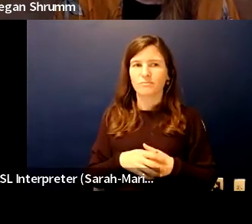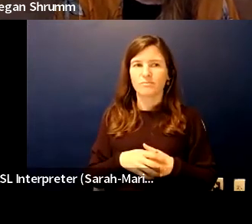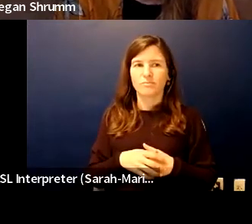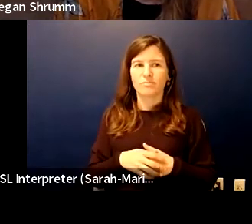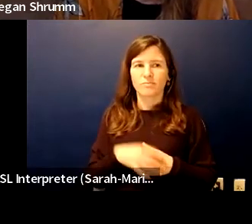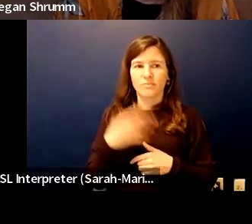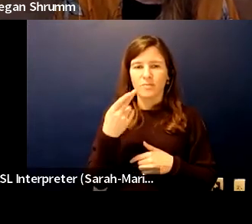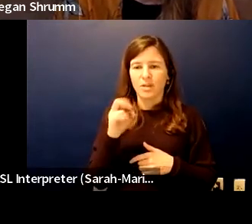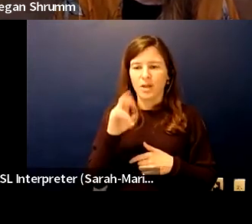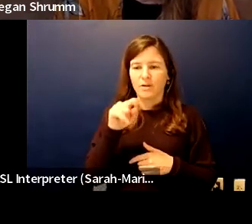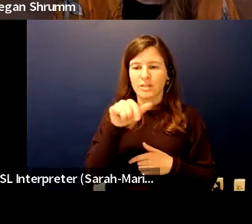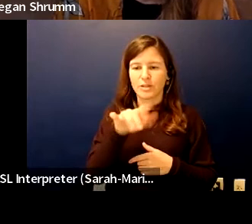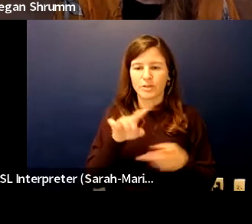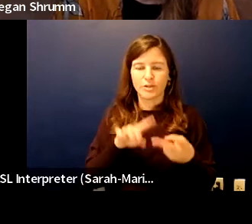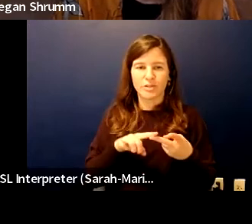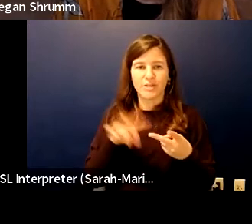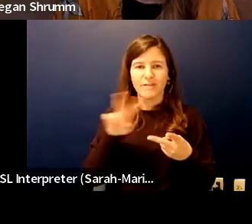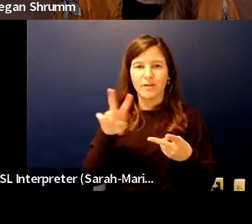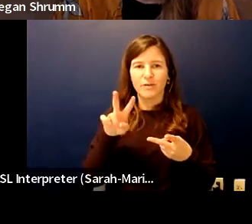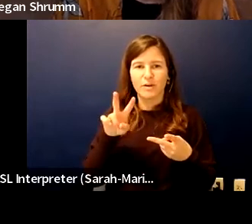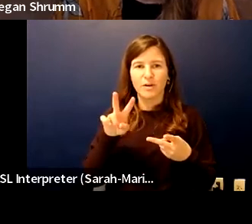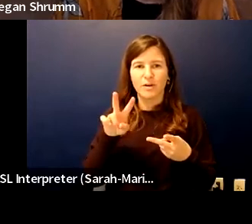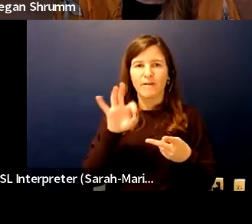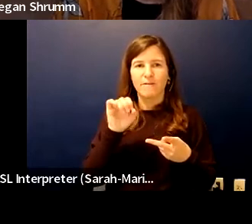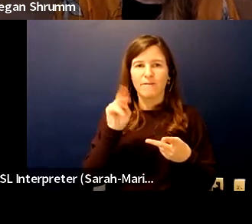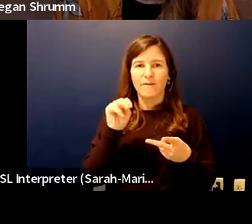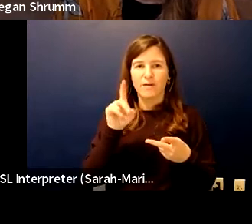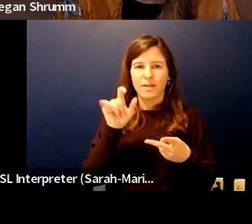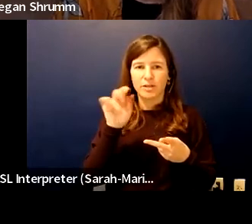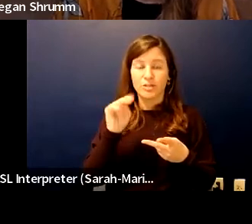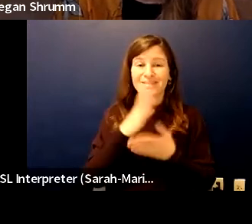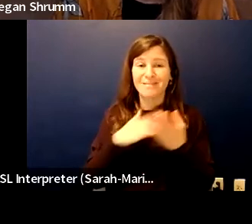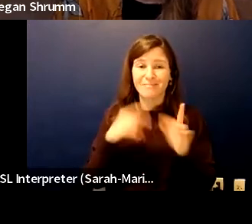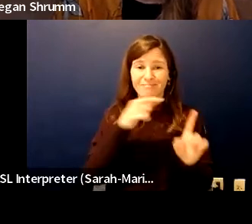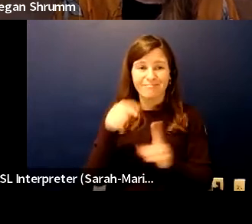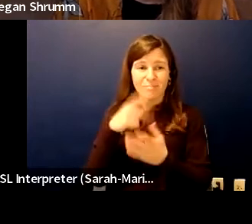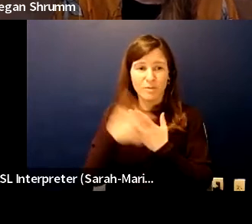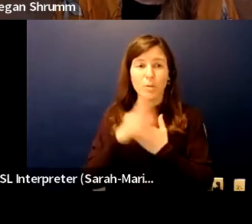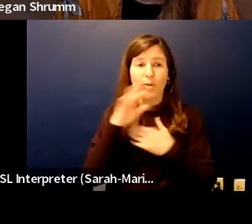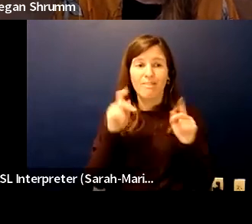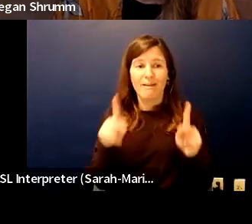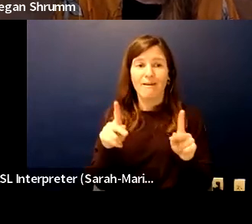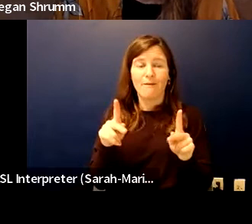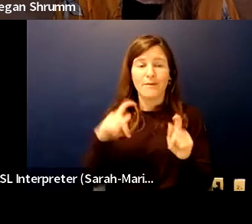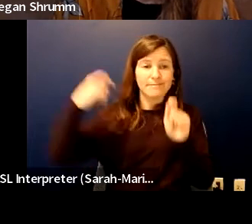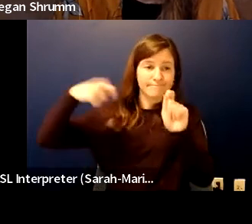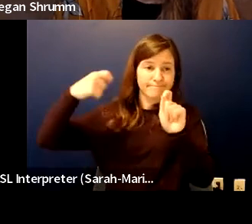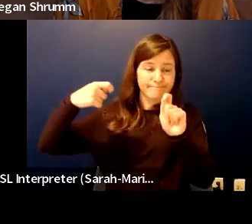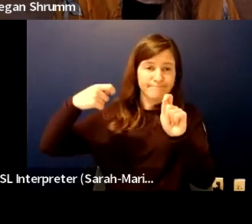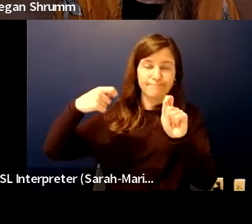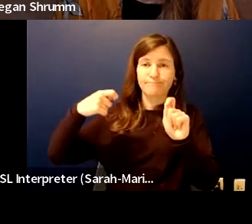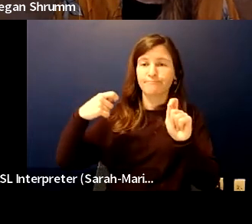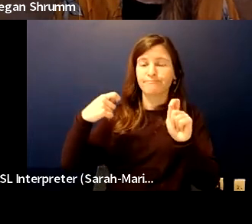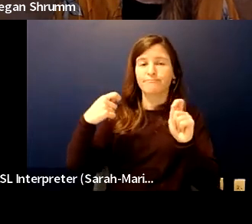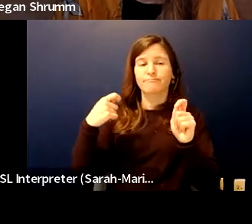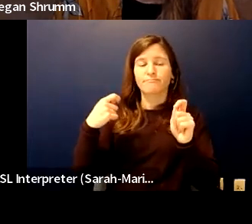Vancouver Foundation, they certain programs will allow for video based applications, and we do see